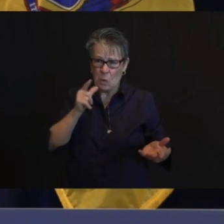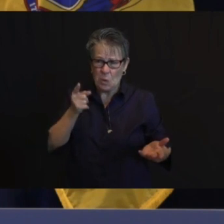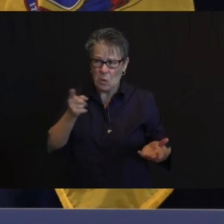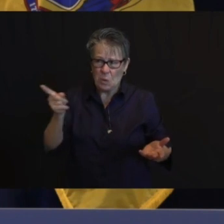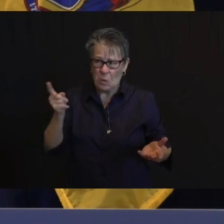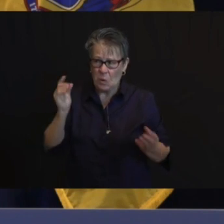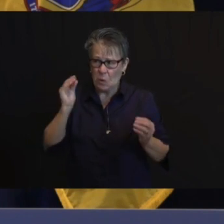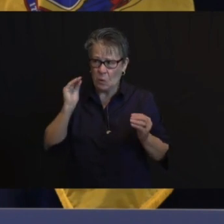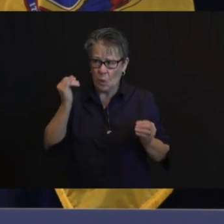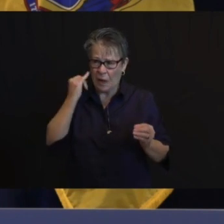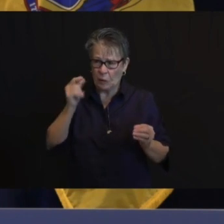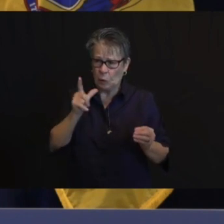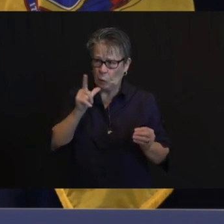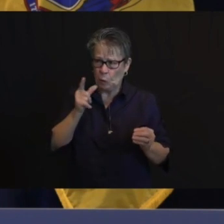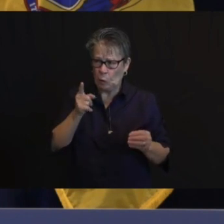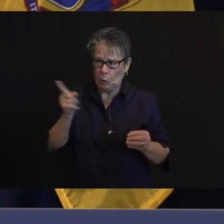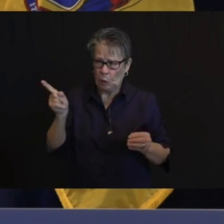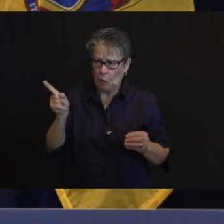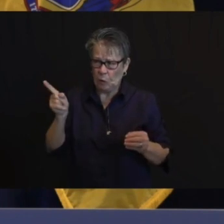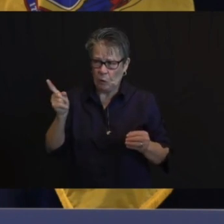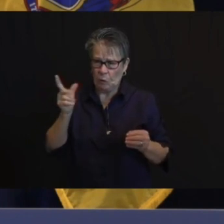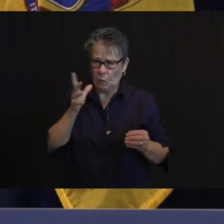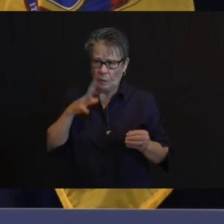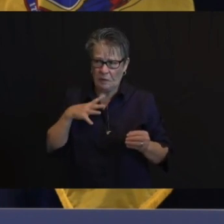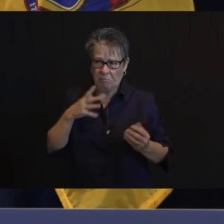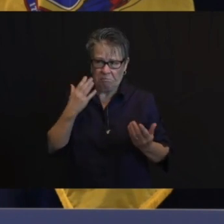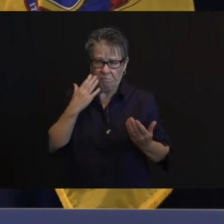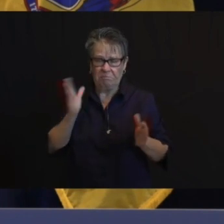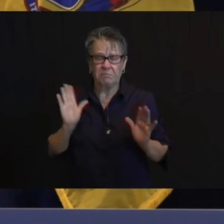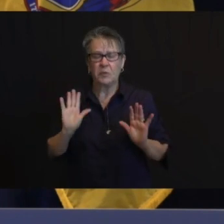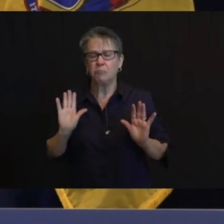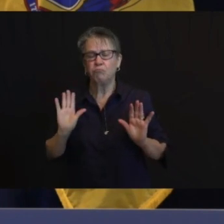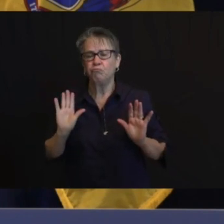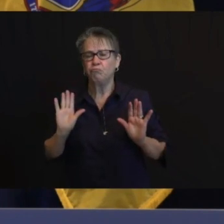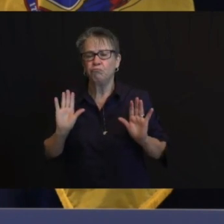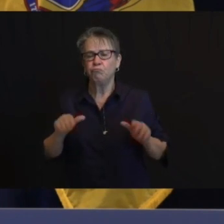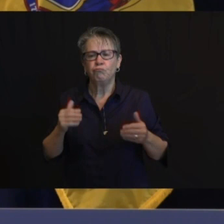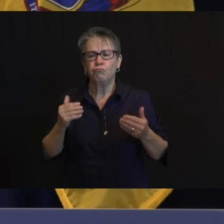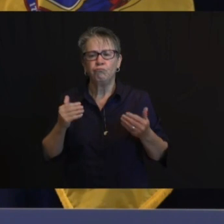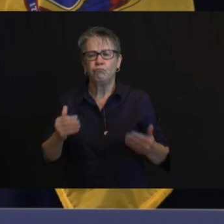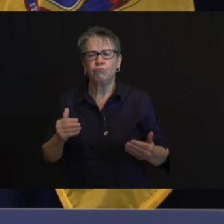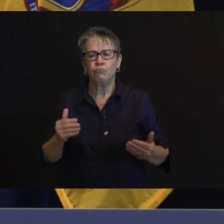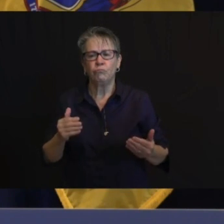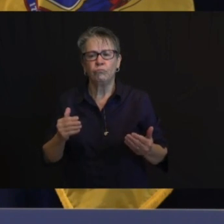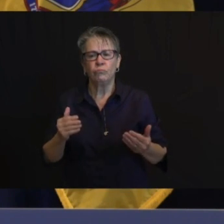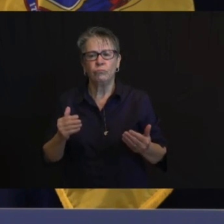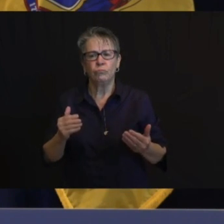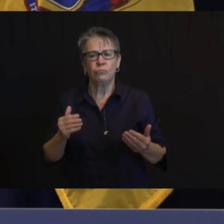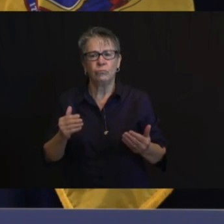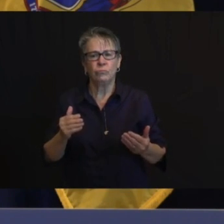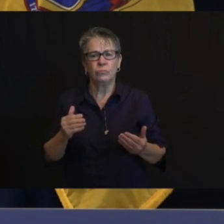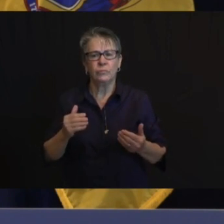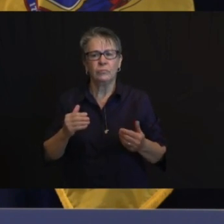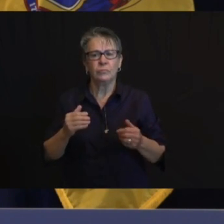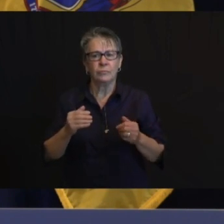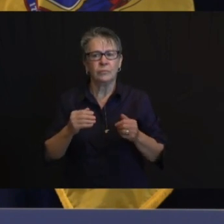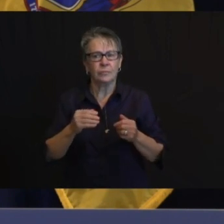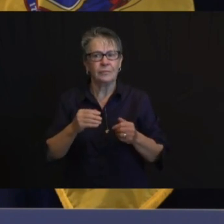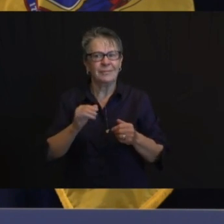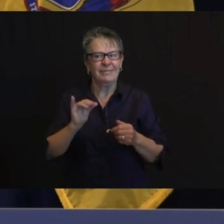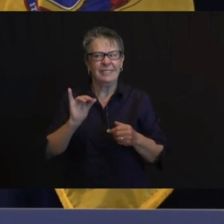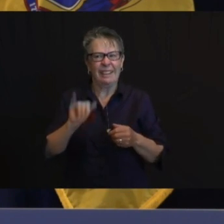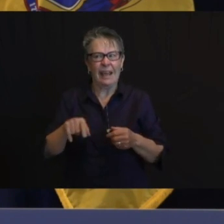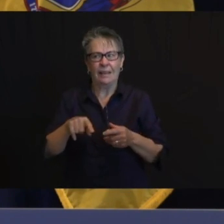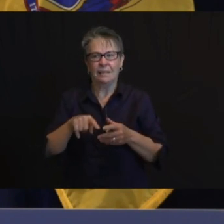were. But it does, I started out with stress at the up front end of my remarks. There's